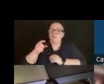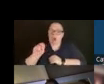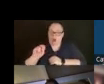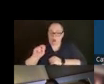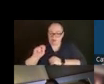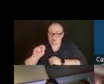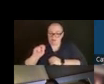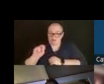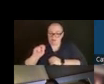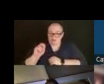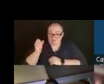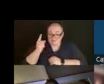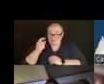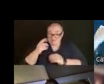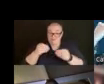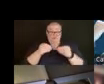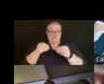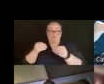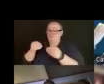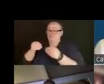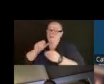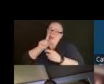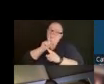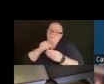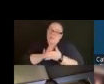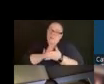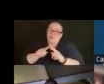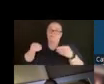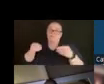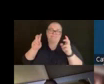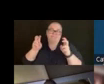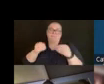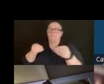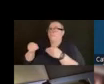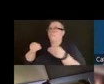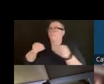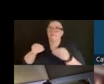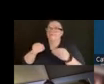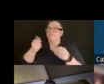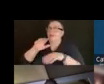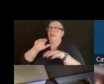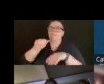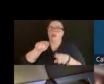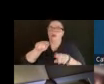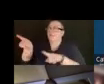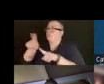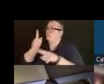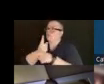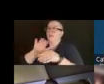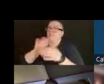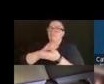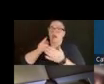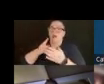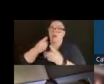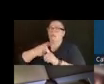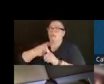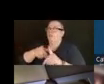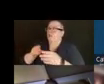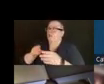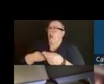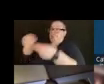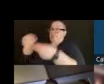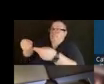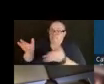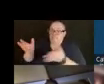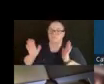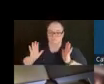the community up to a certain amount more affordable. And the way it